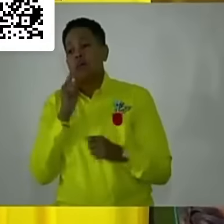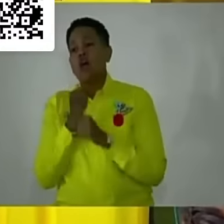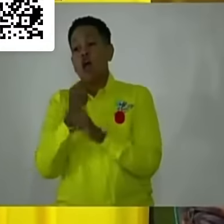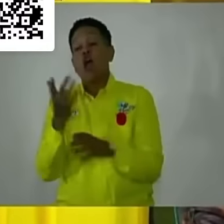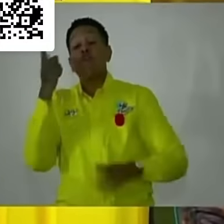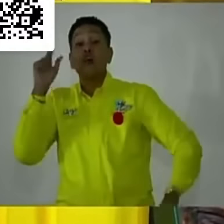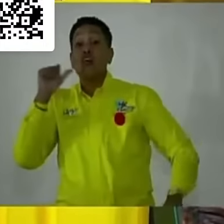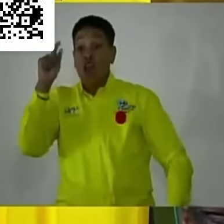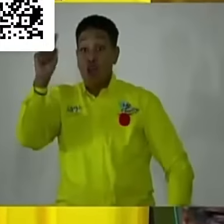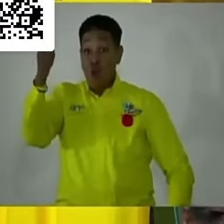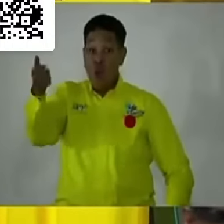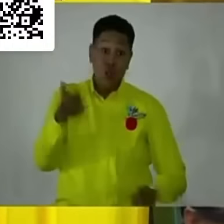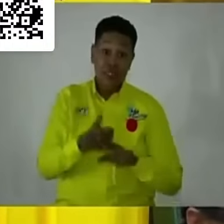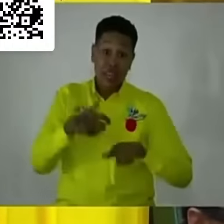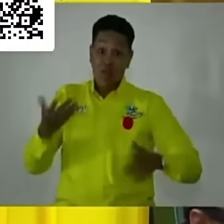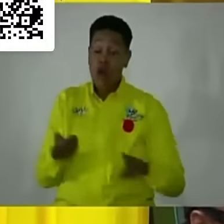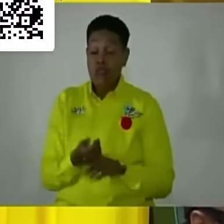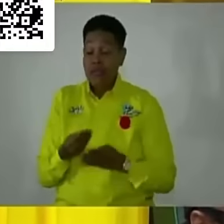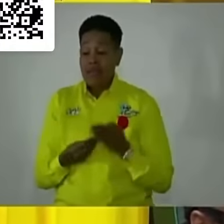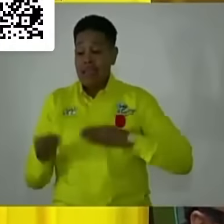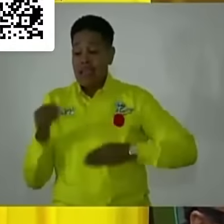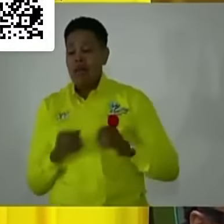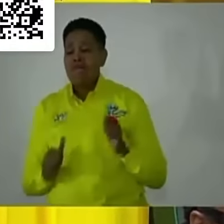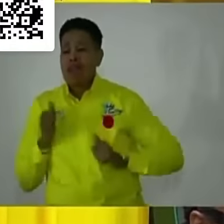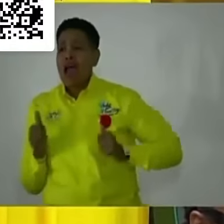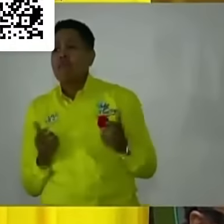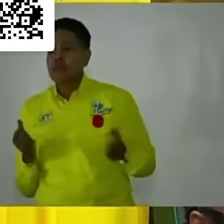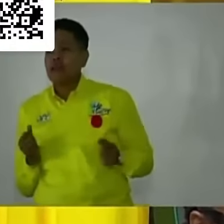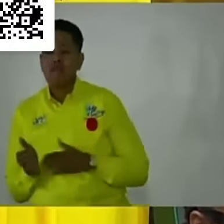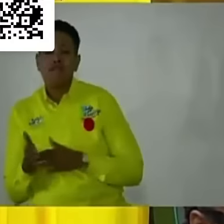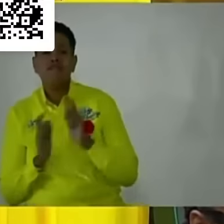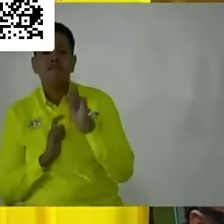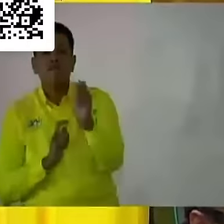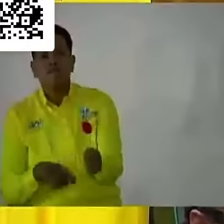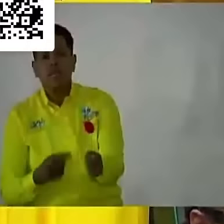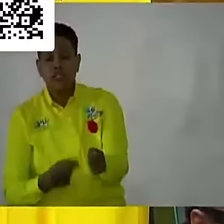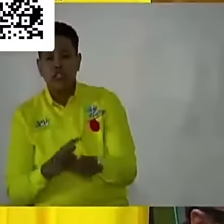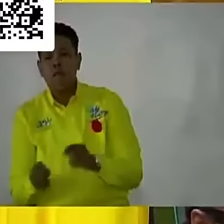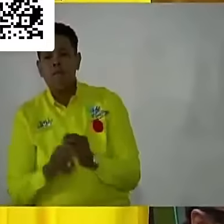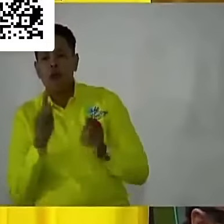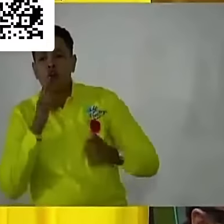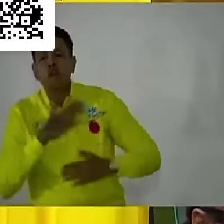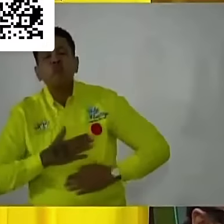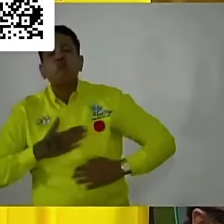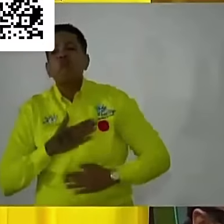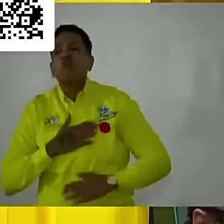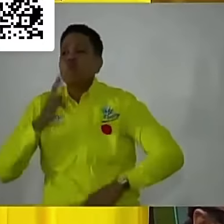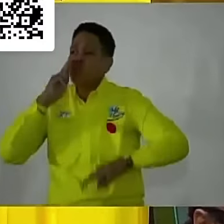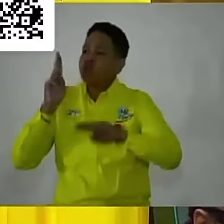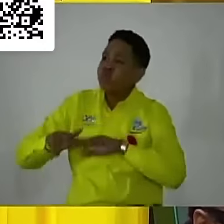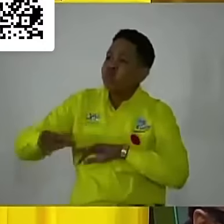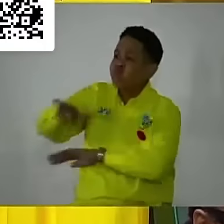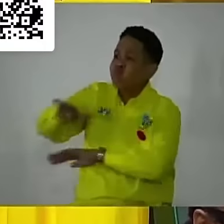not only the economic viability of fishing, but the recreational